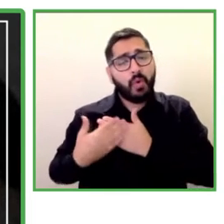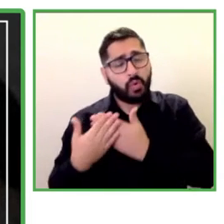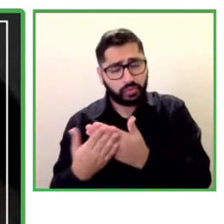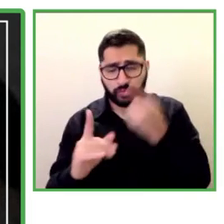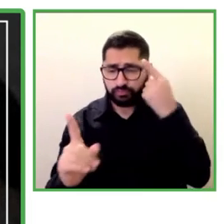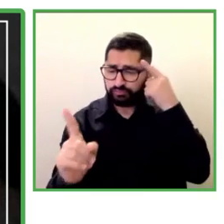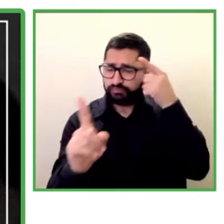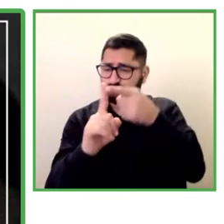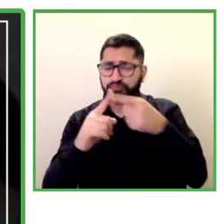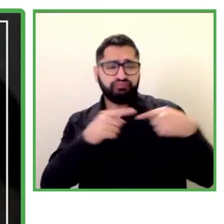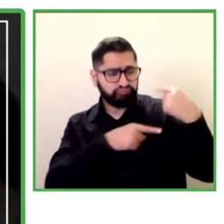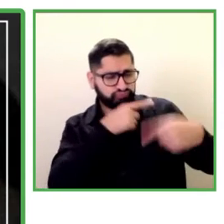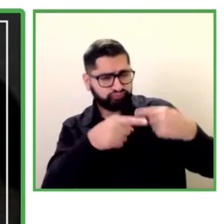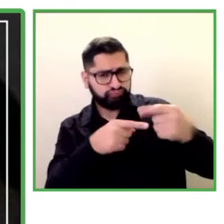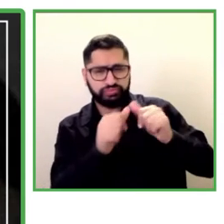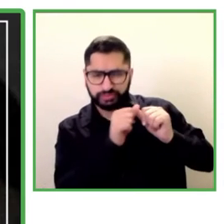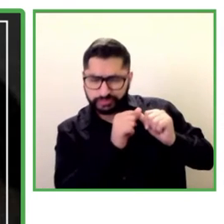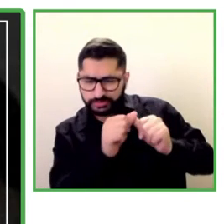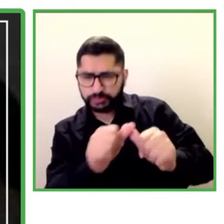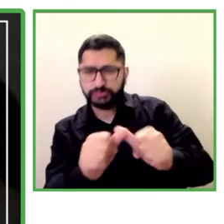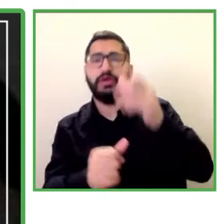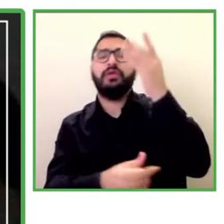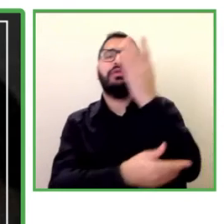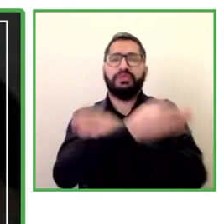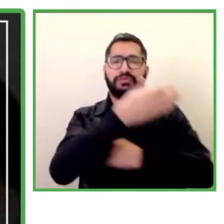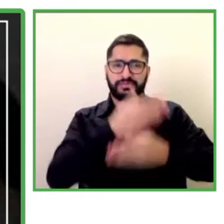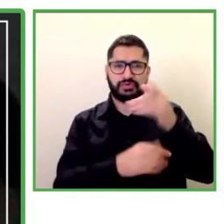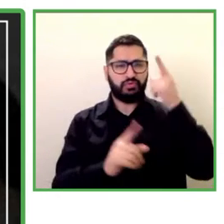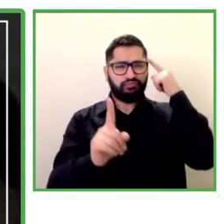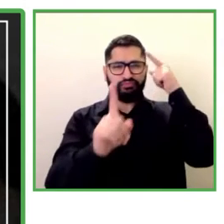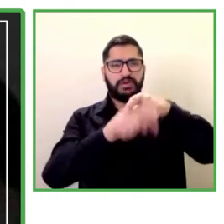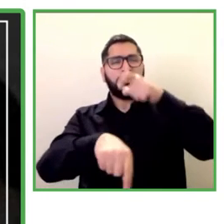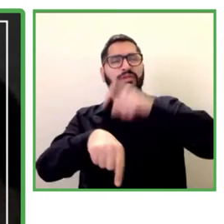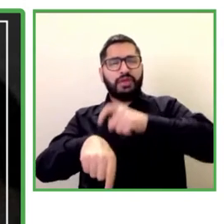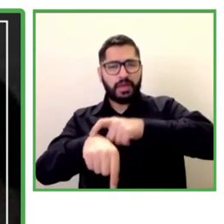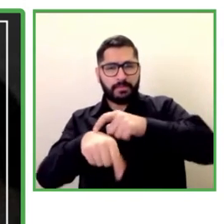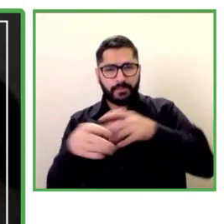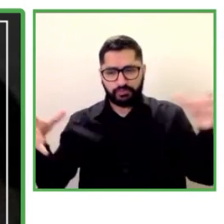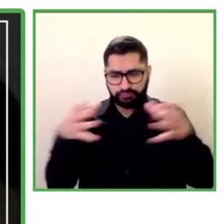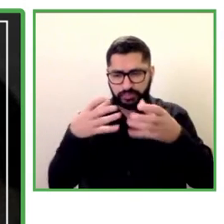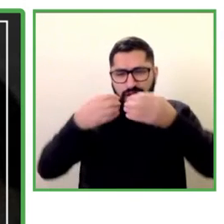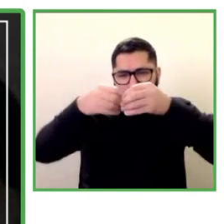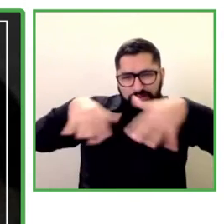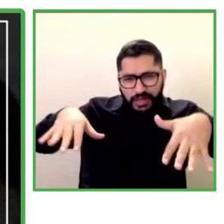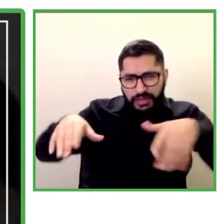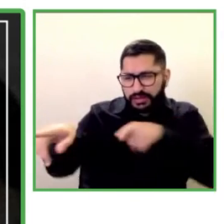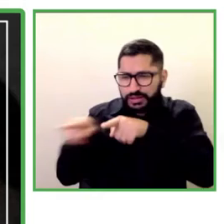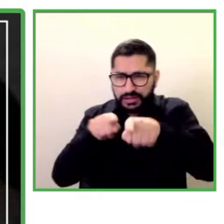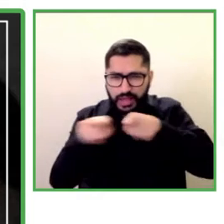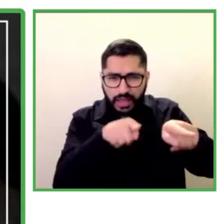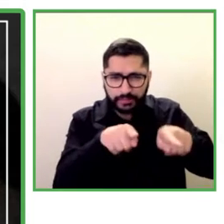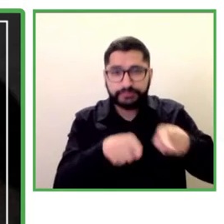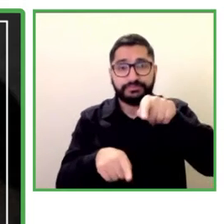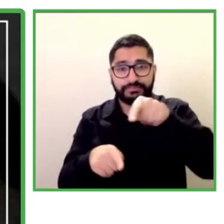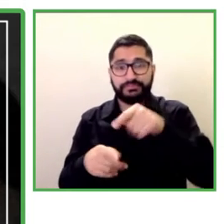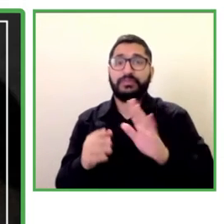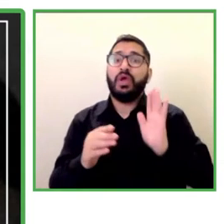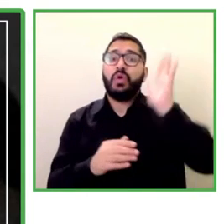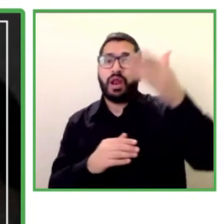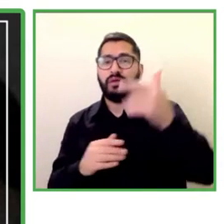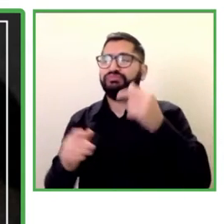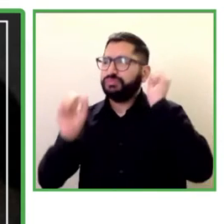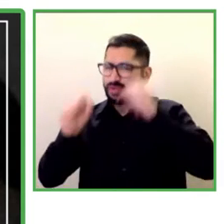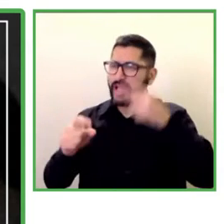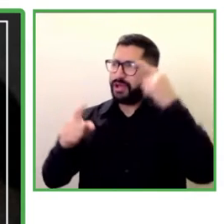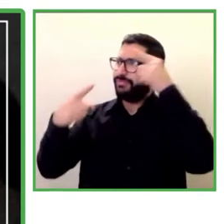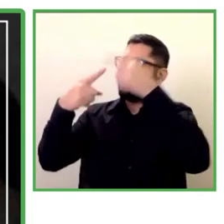sustainable development goals towards inclusion, designing strategies and also planning and developing these strategies and working jointly with the colleagues throughout the